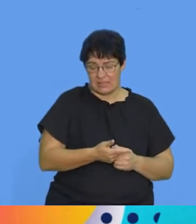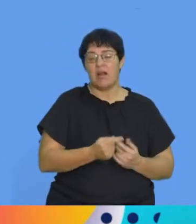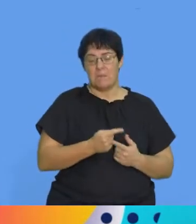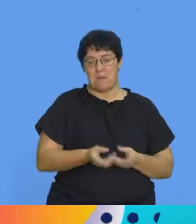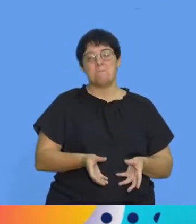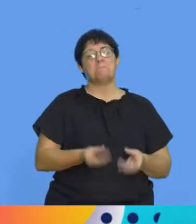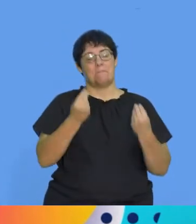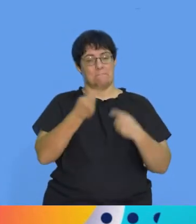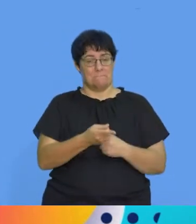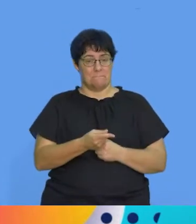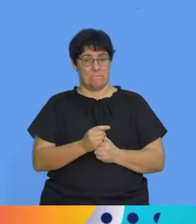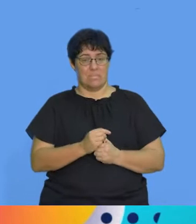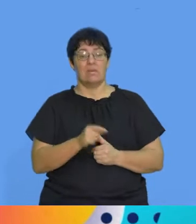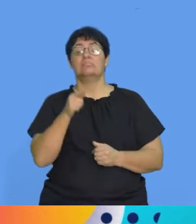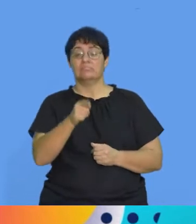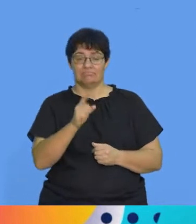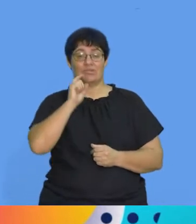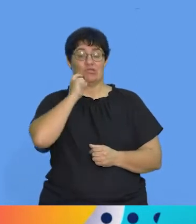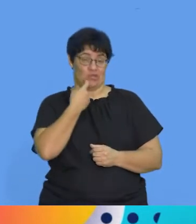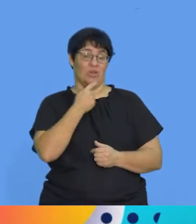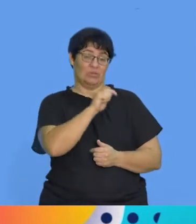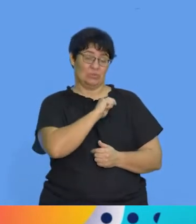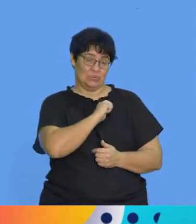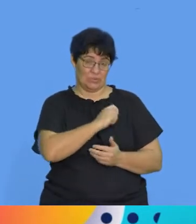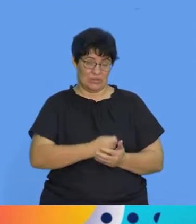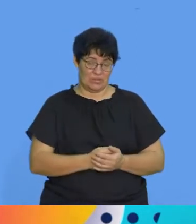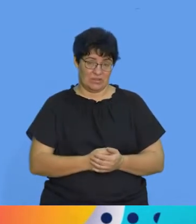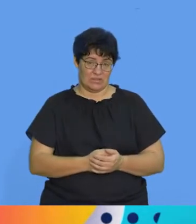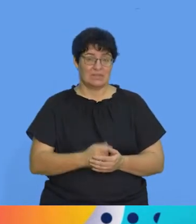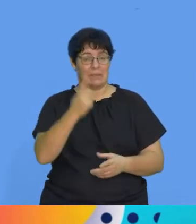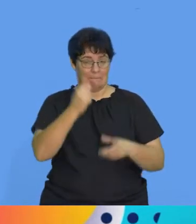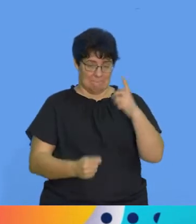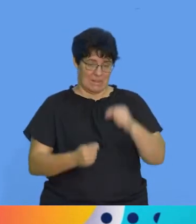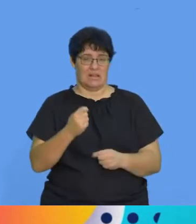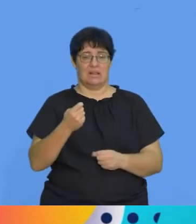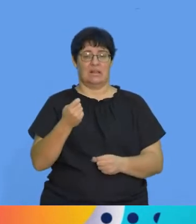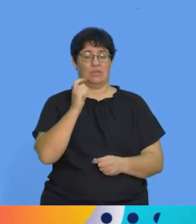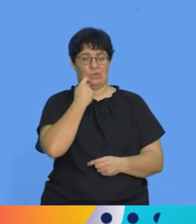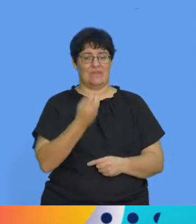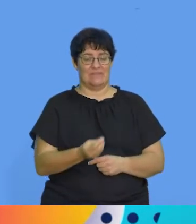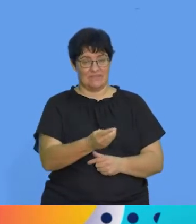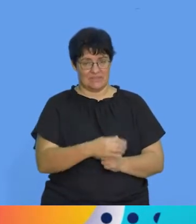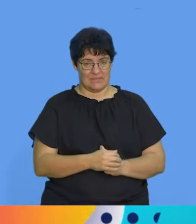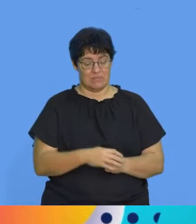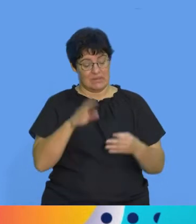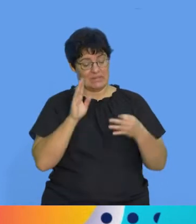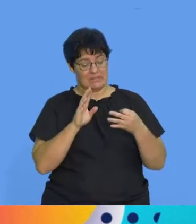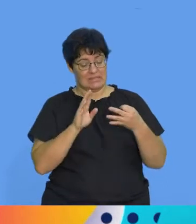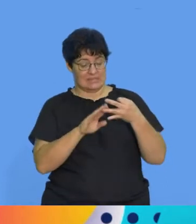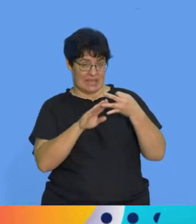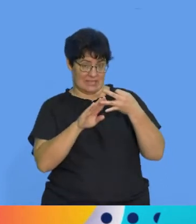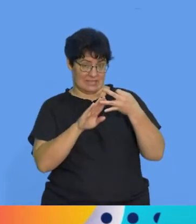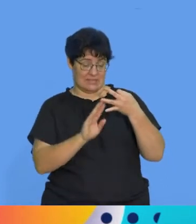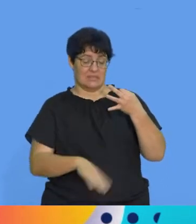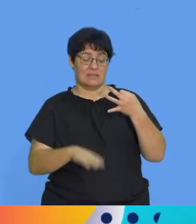all those kind of things you're going to get that. Believe it or not, it is a sugar, right? It is a milk sugar. So that is